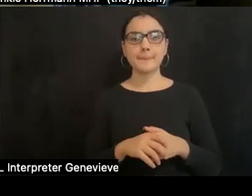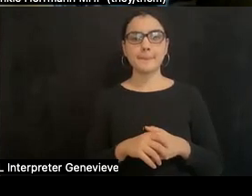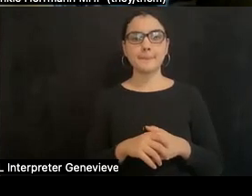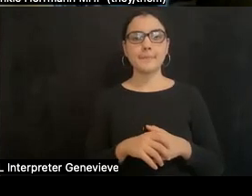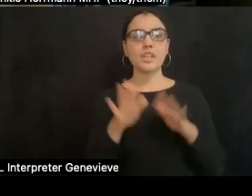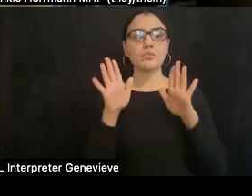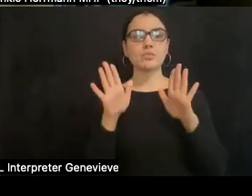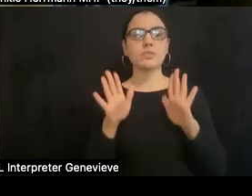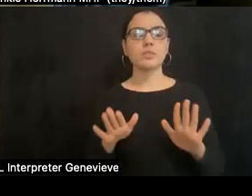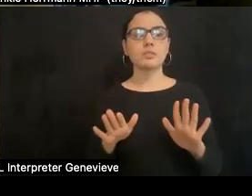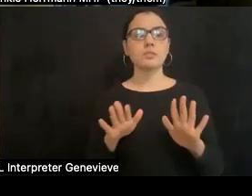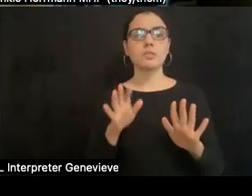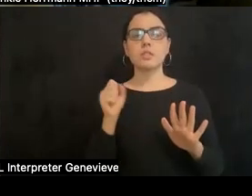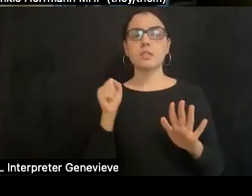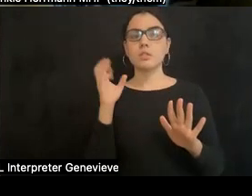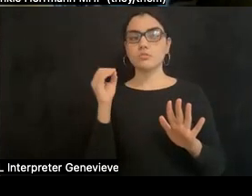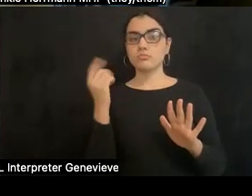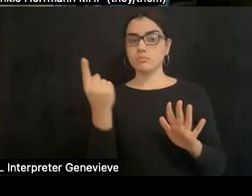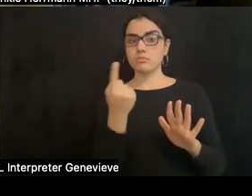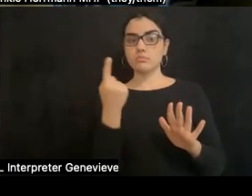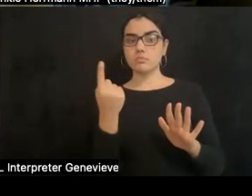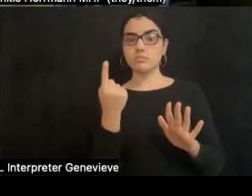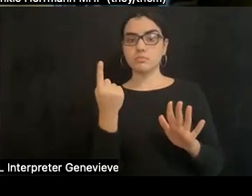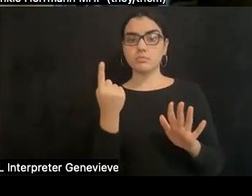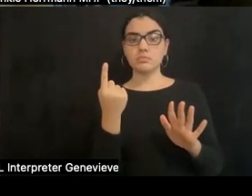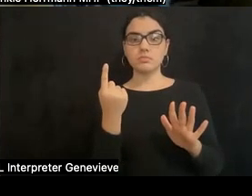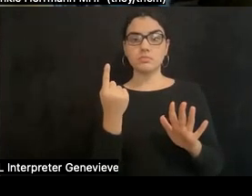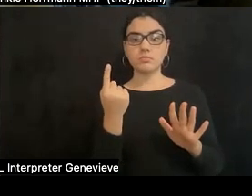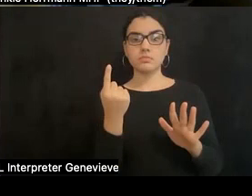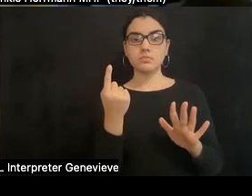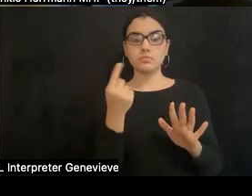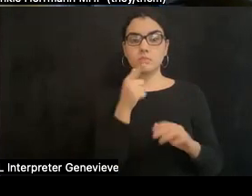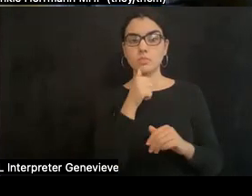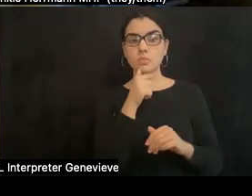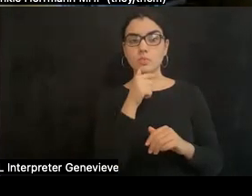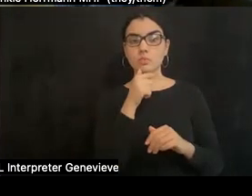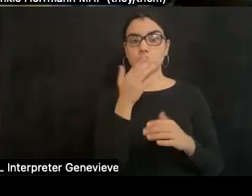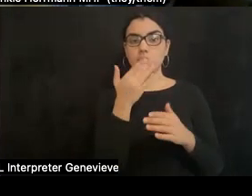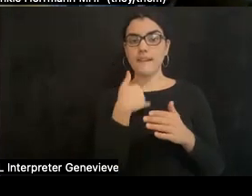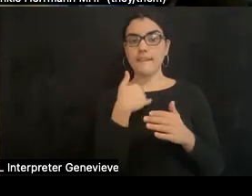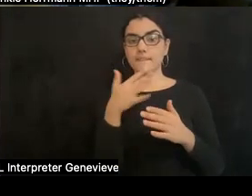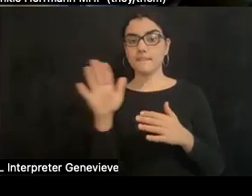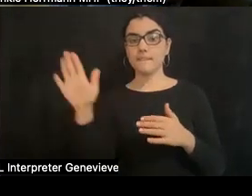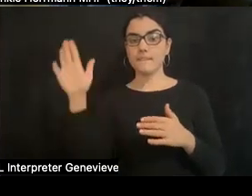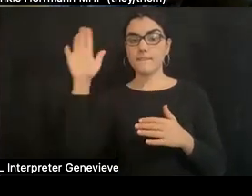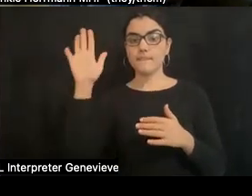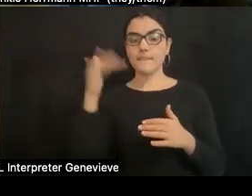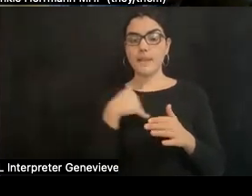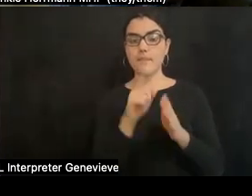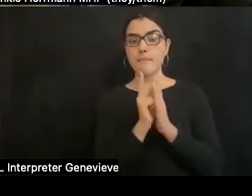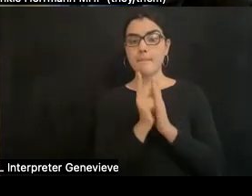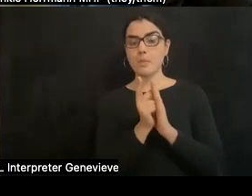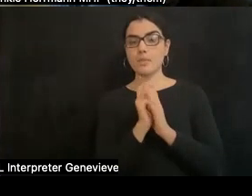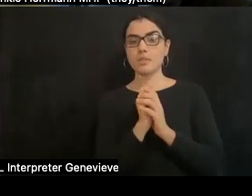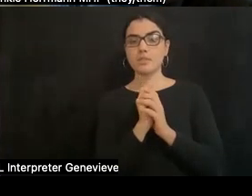Great. Okay, so there is somebody whose hand is raised. So I think we have a moment to.